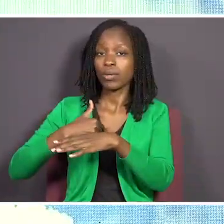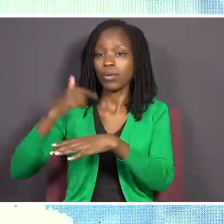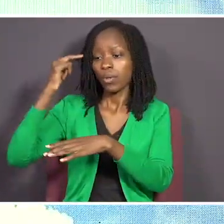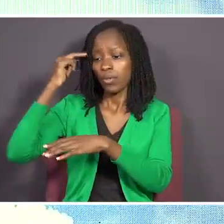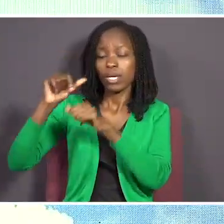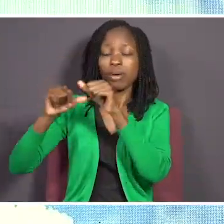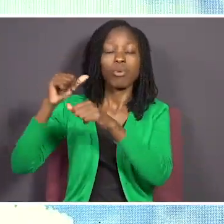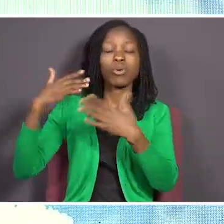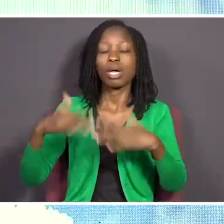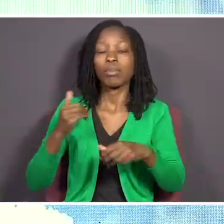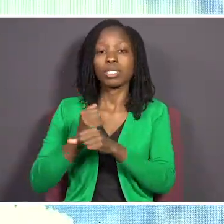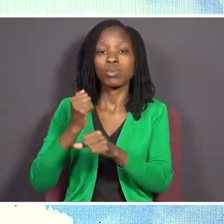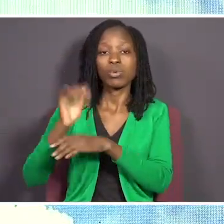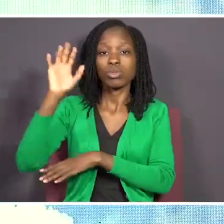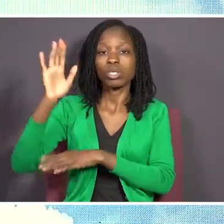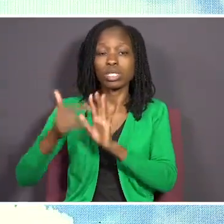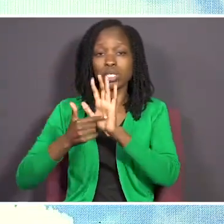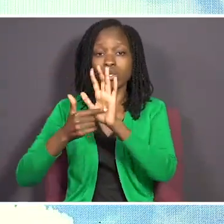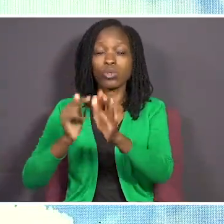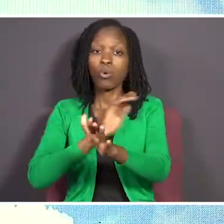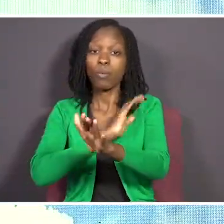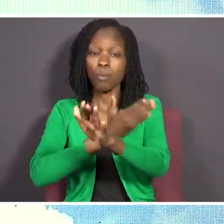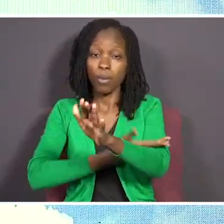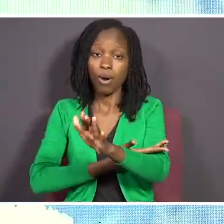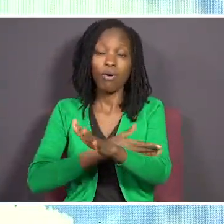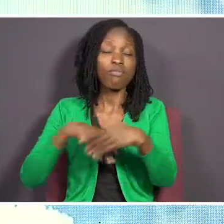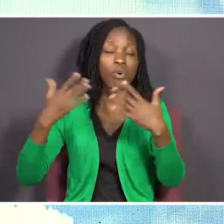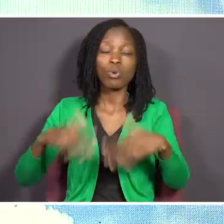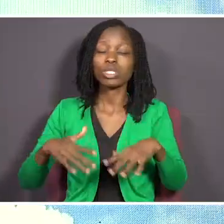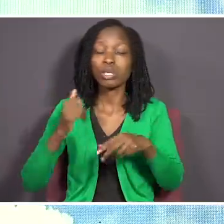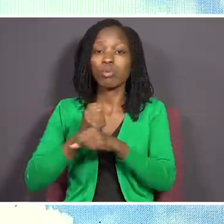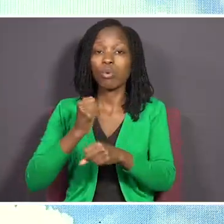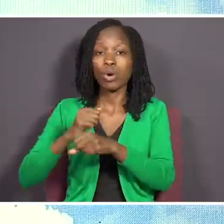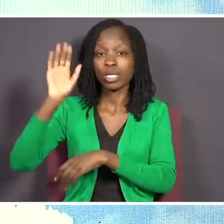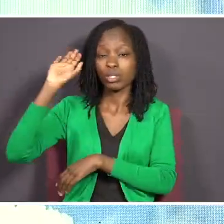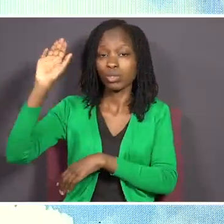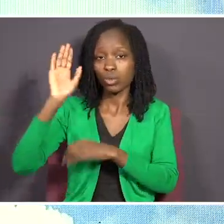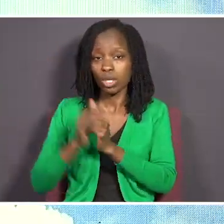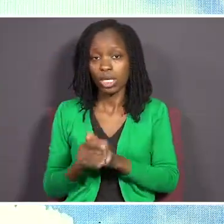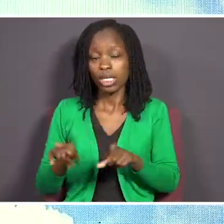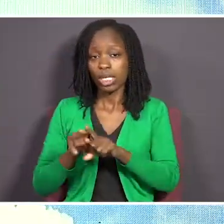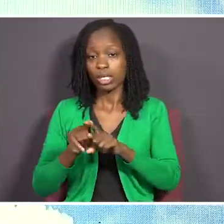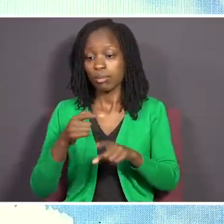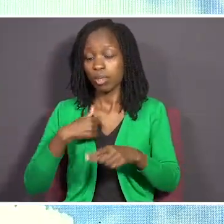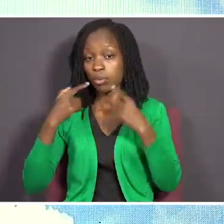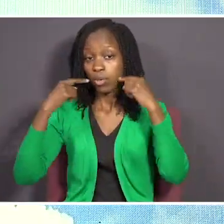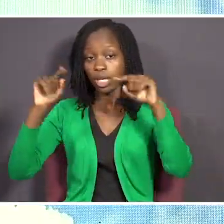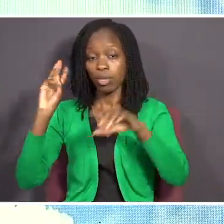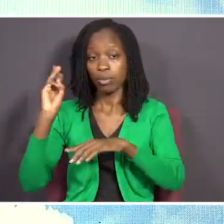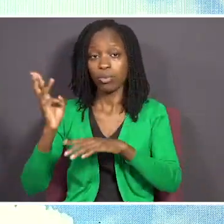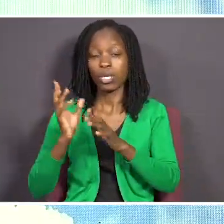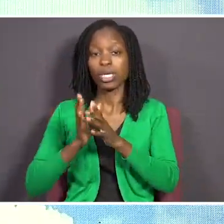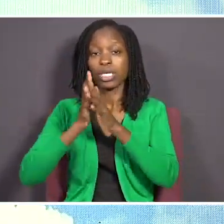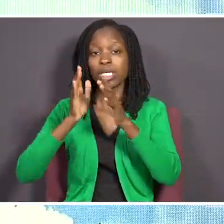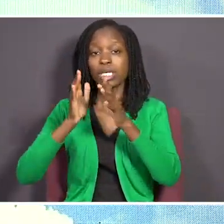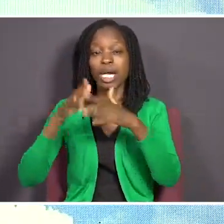wonderful works. They tell of the power of your awesome works. And I will proclaim your